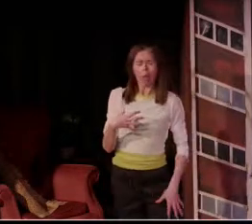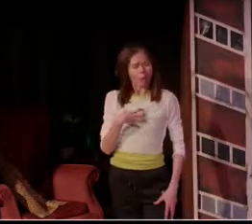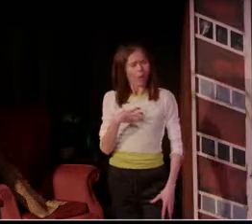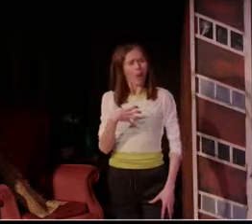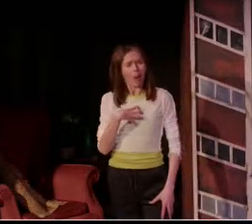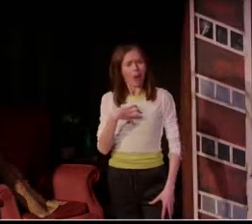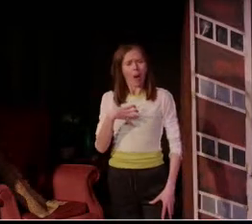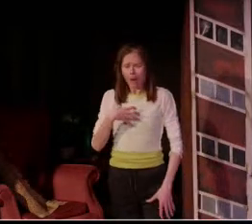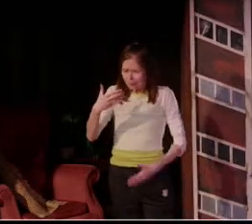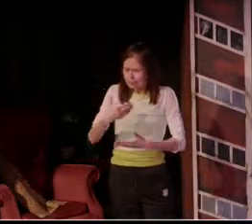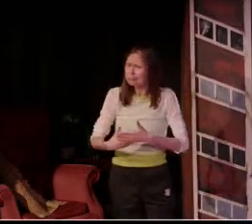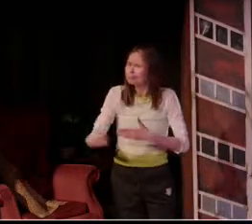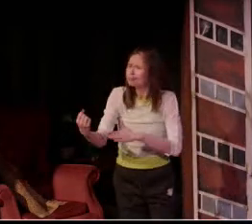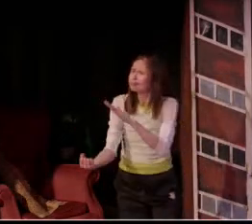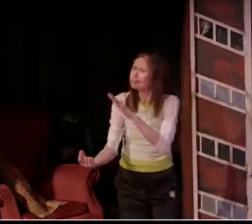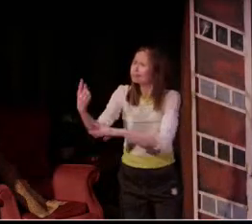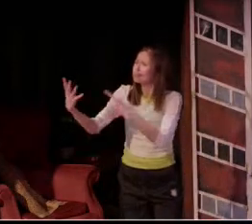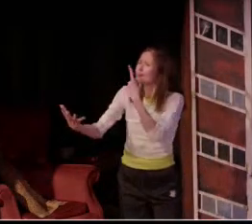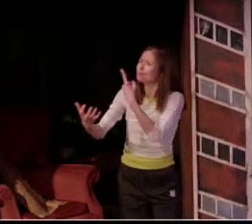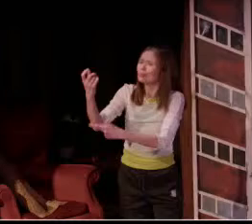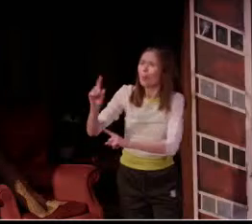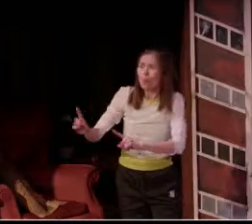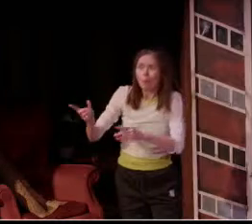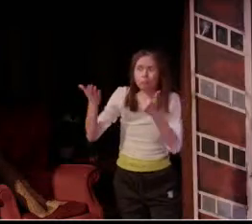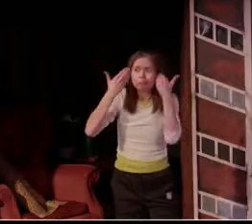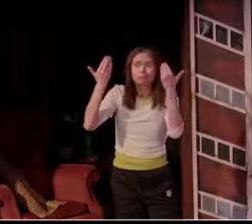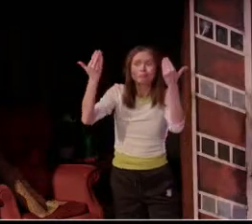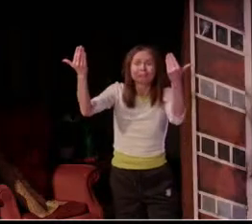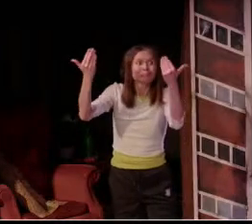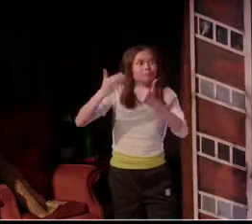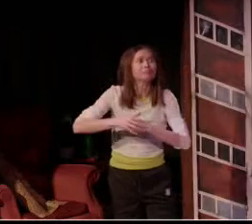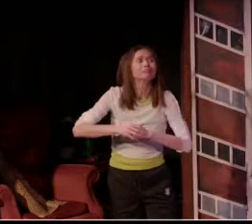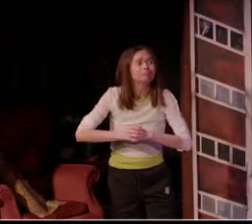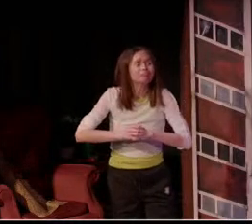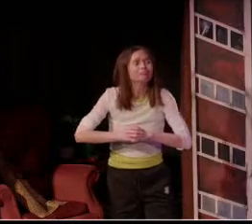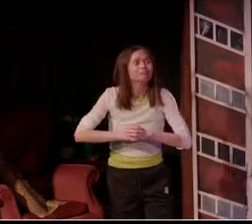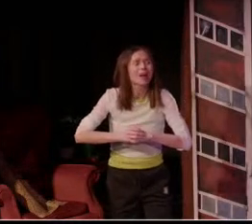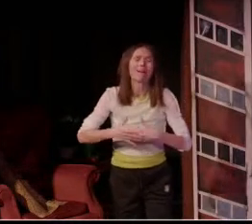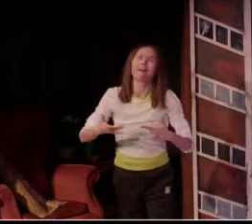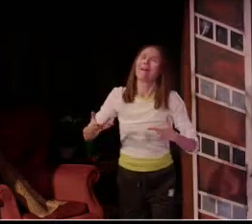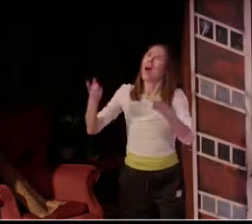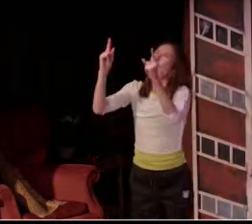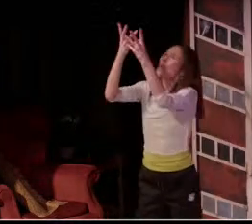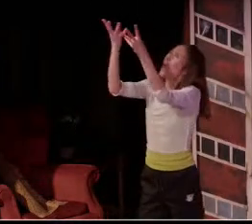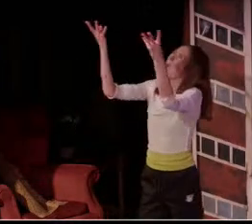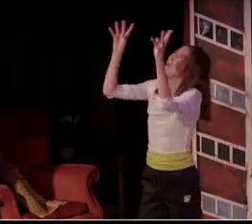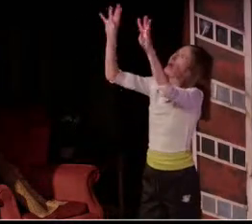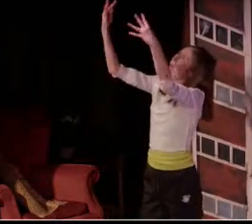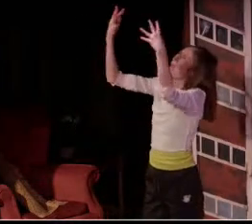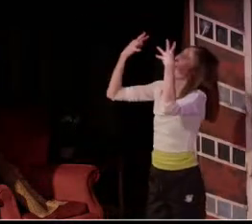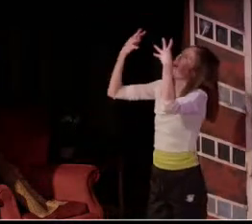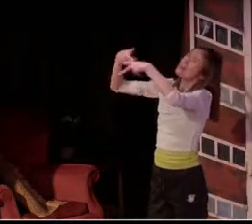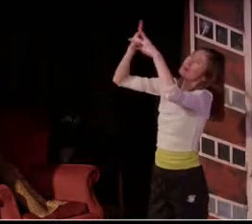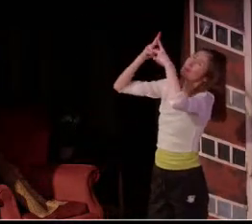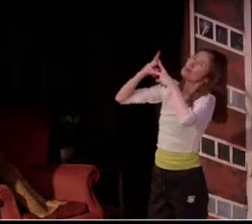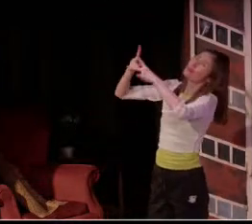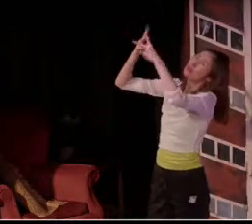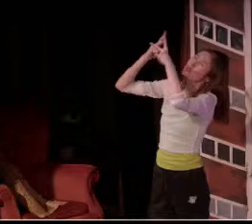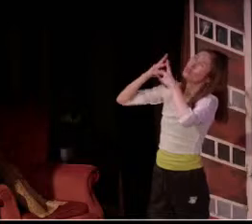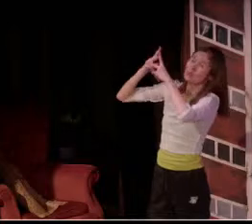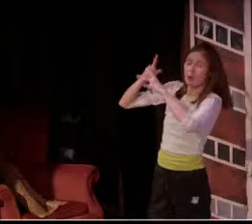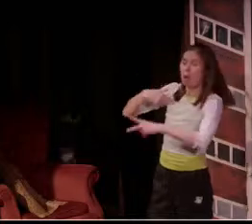might flow from this encounter? I think the gods are spoiling me that I may act as I please